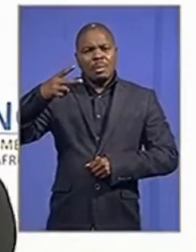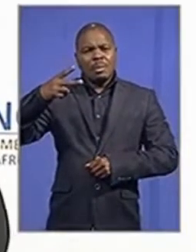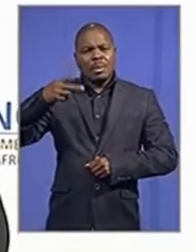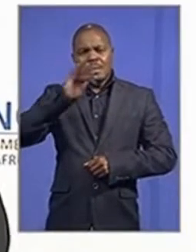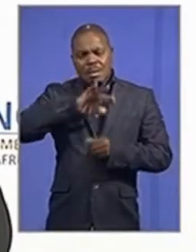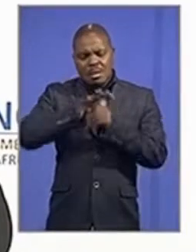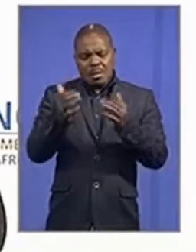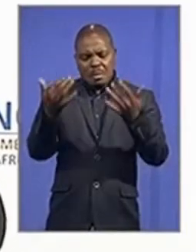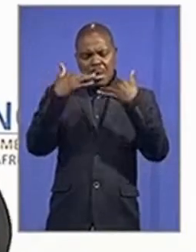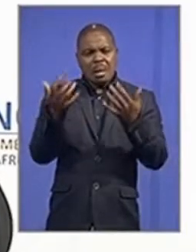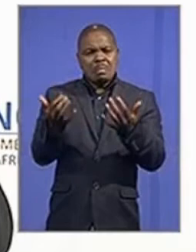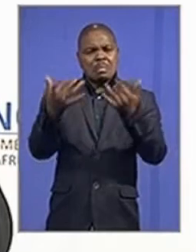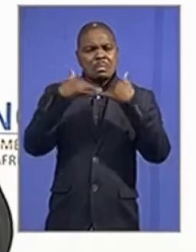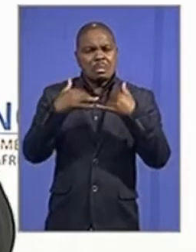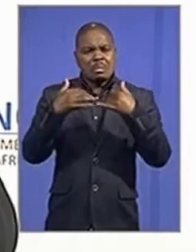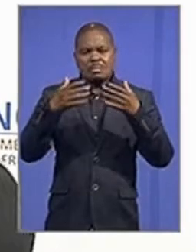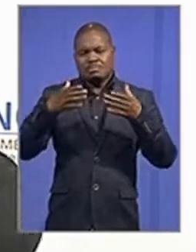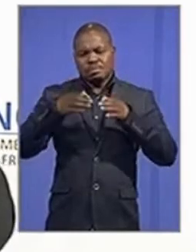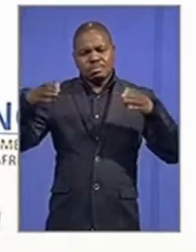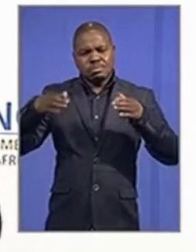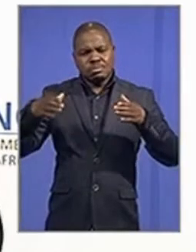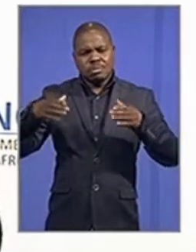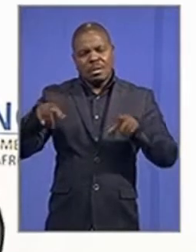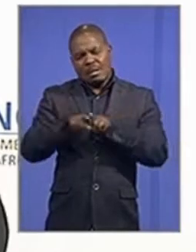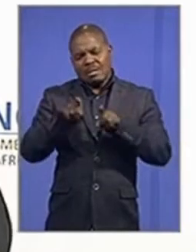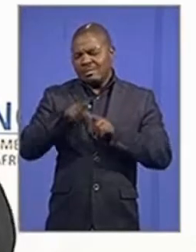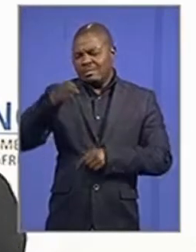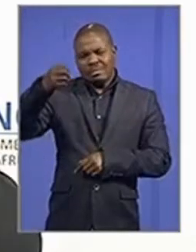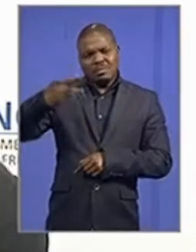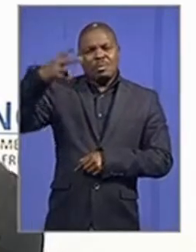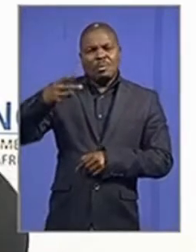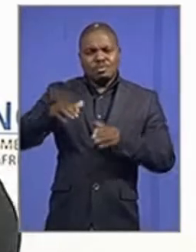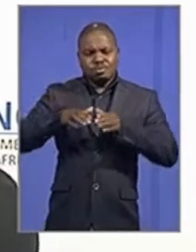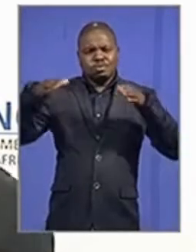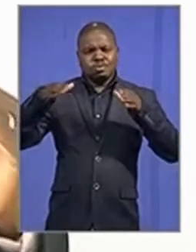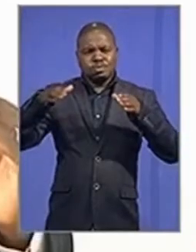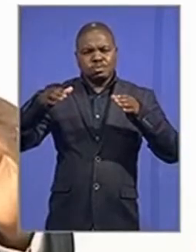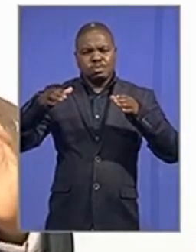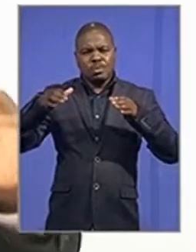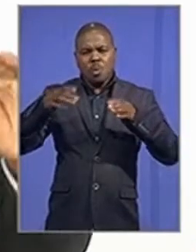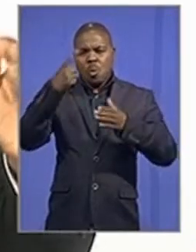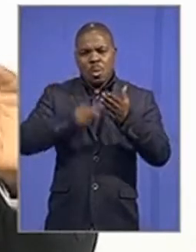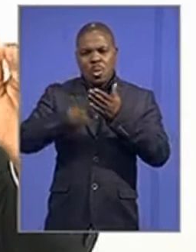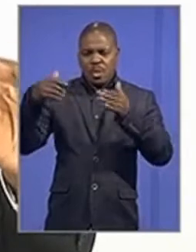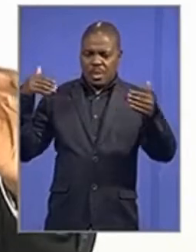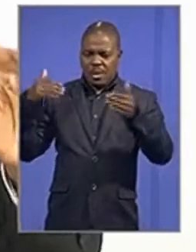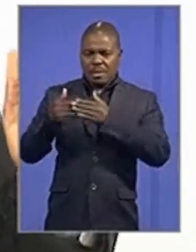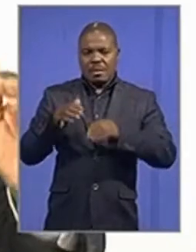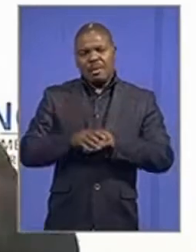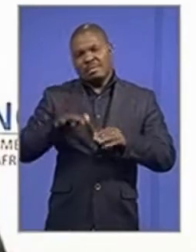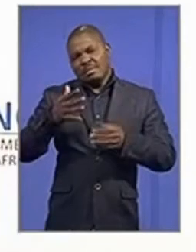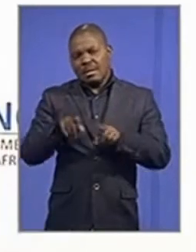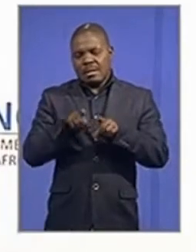rate increased almost double in a period of a week, from around the average